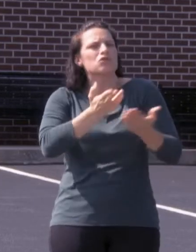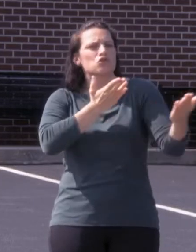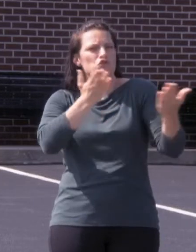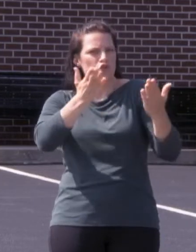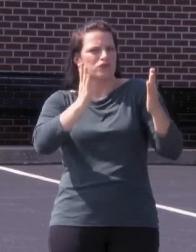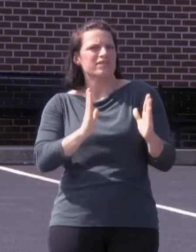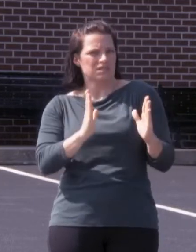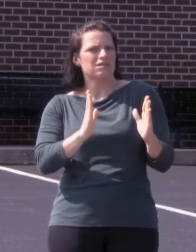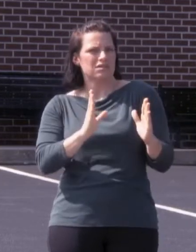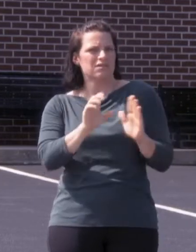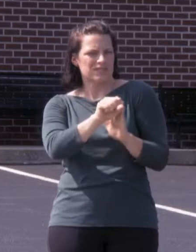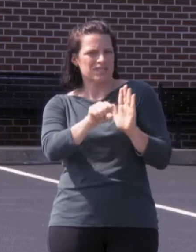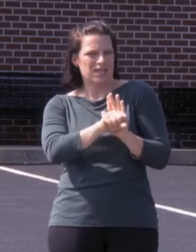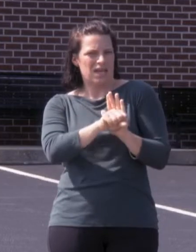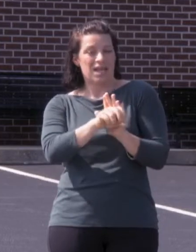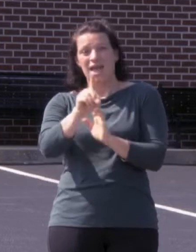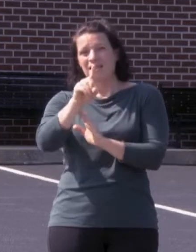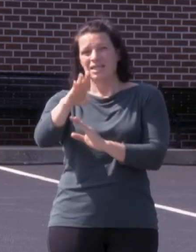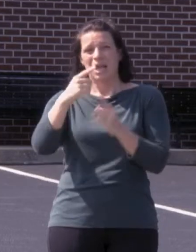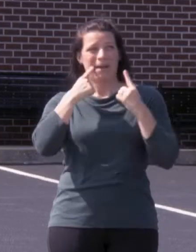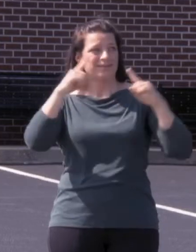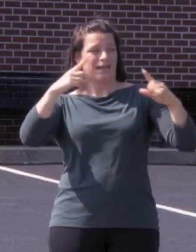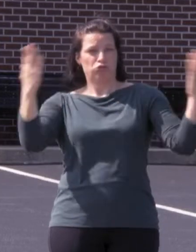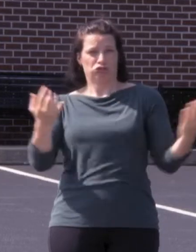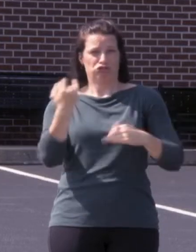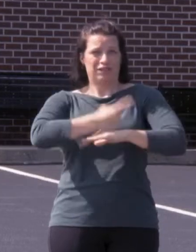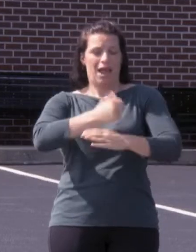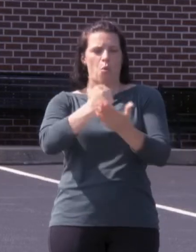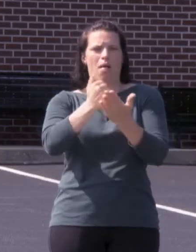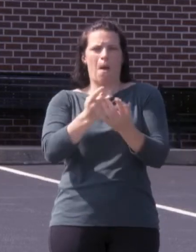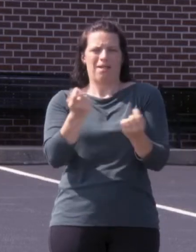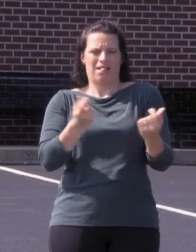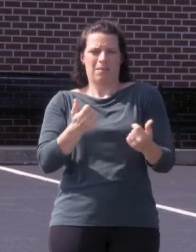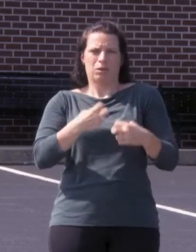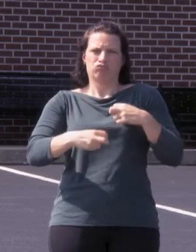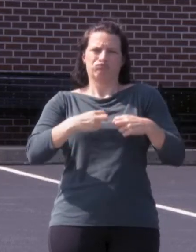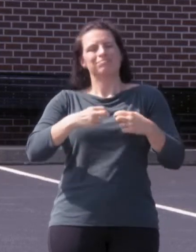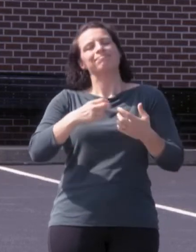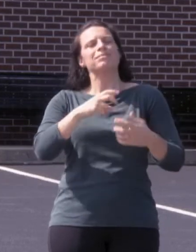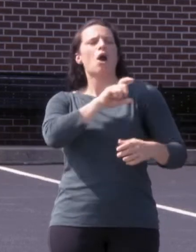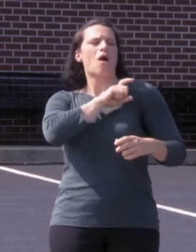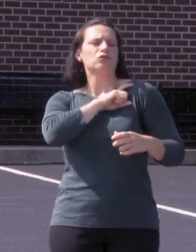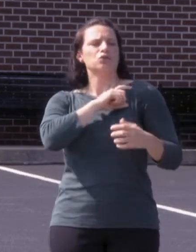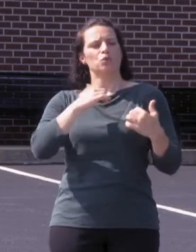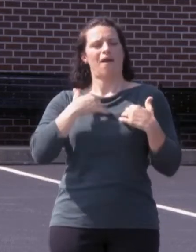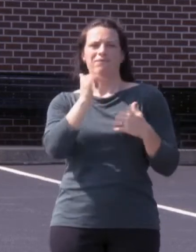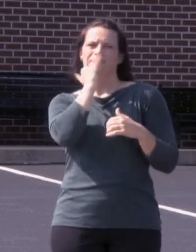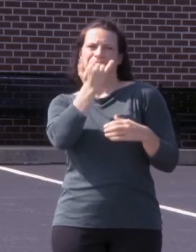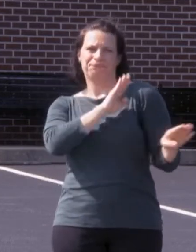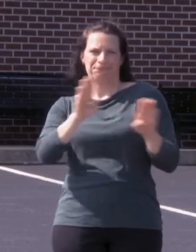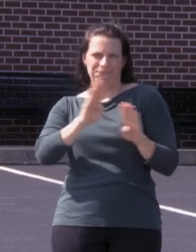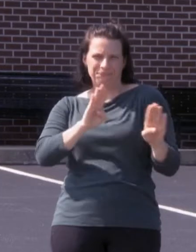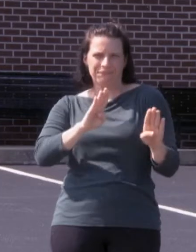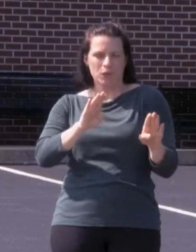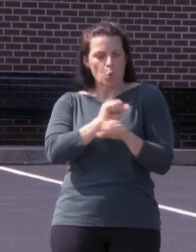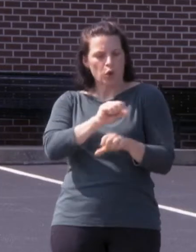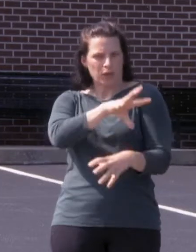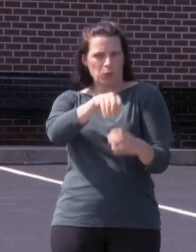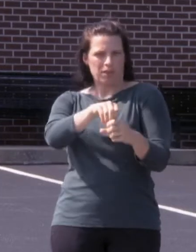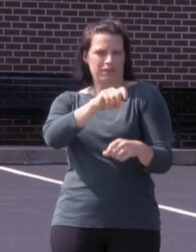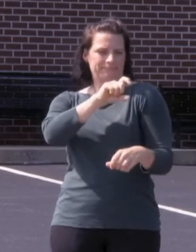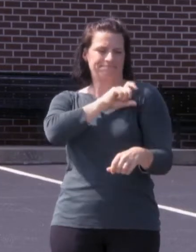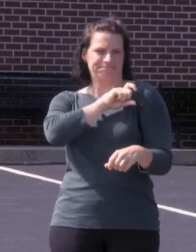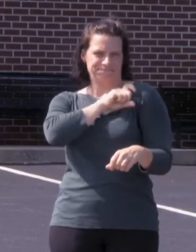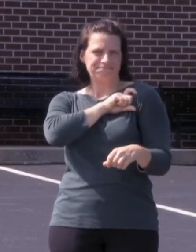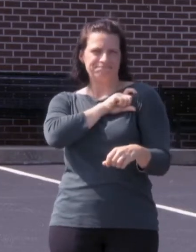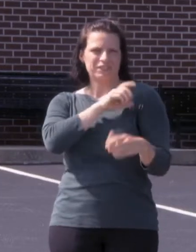Commonwealth. The database announced here today will help eliminate problematic officers being employed in law enforcement and